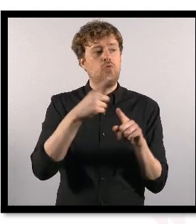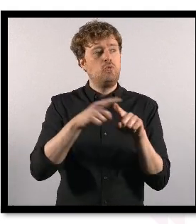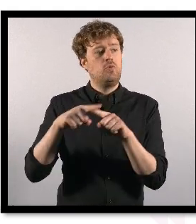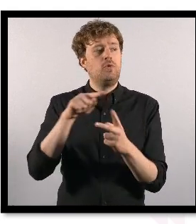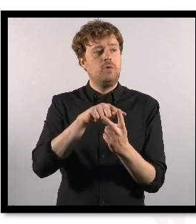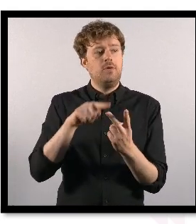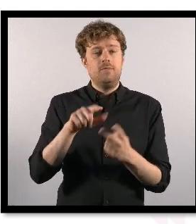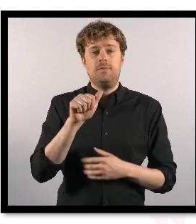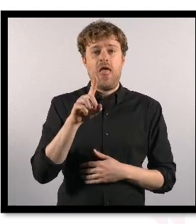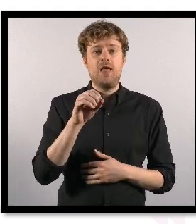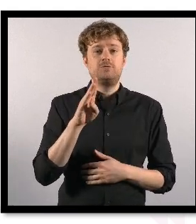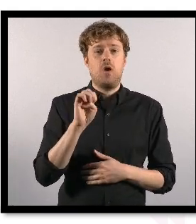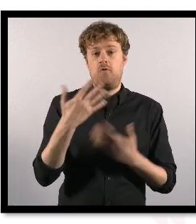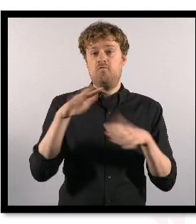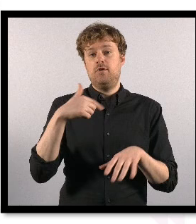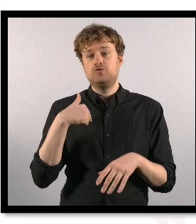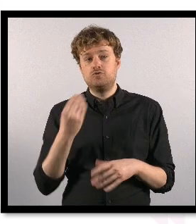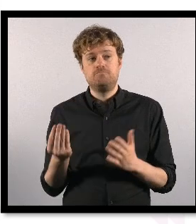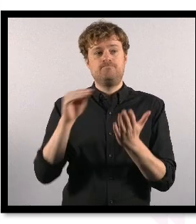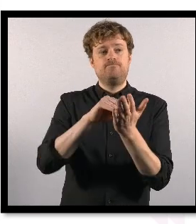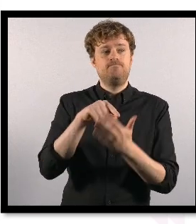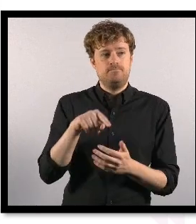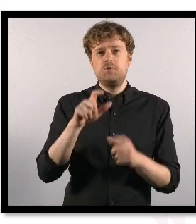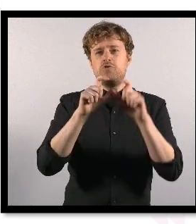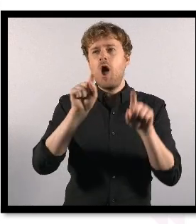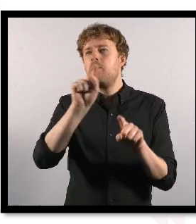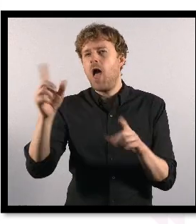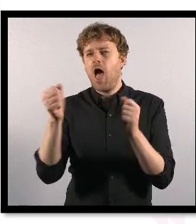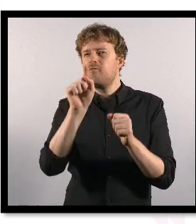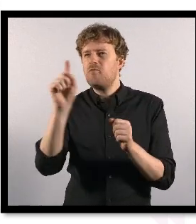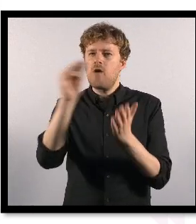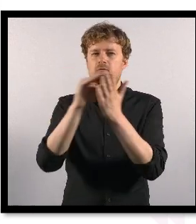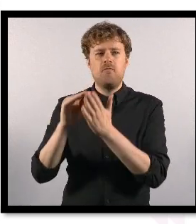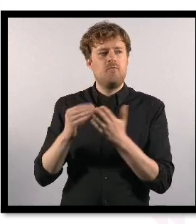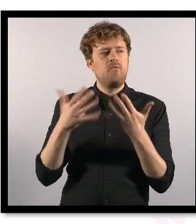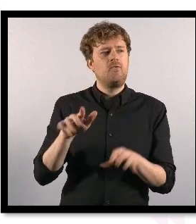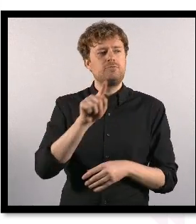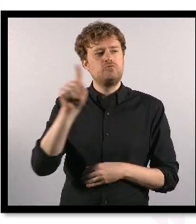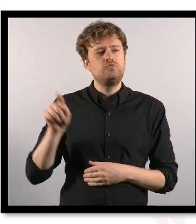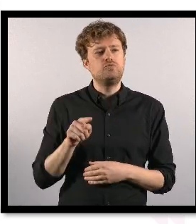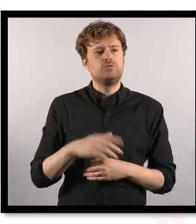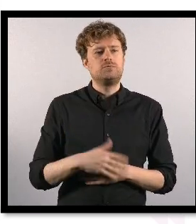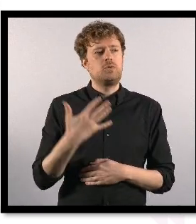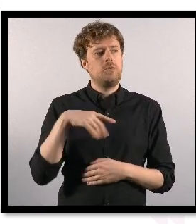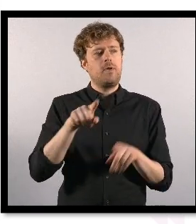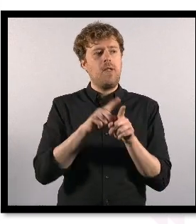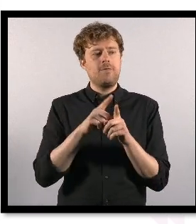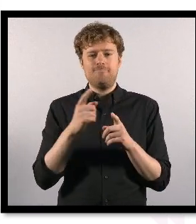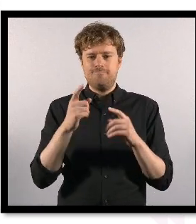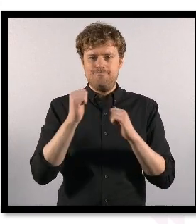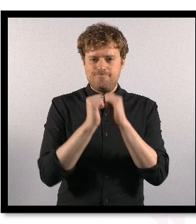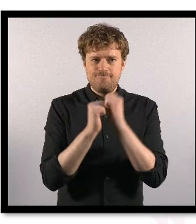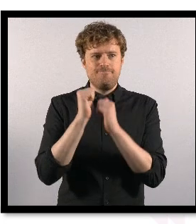for your environments. And so with that, like, what guidance would you provide projects that are applying, trying to get into